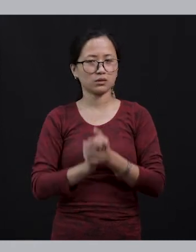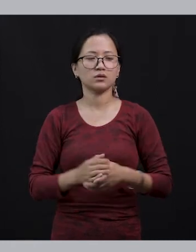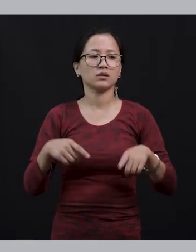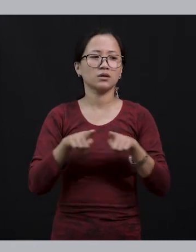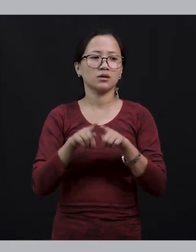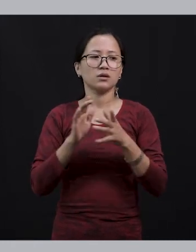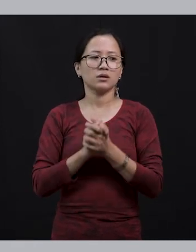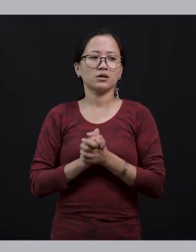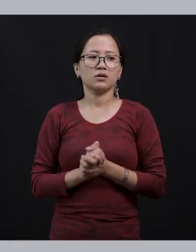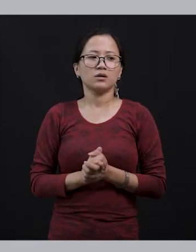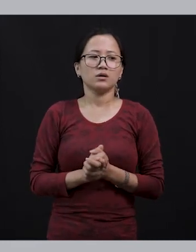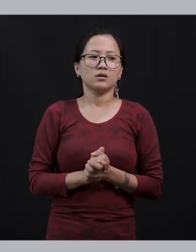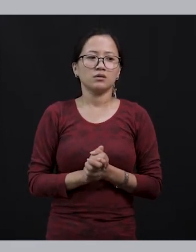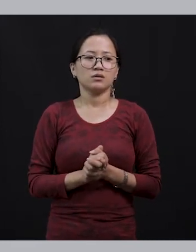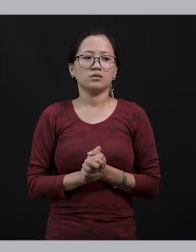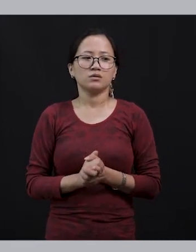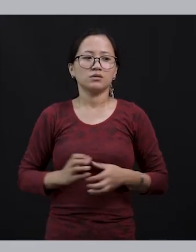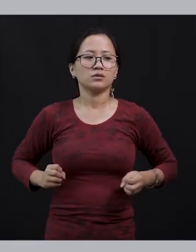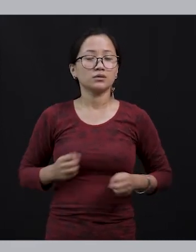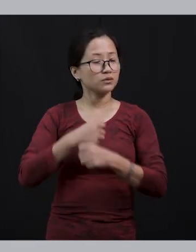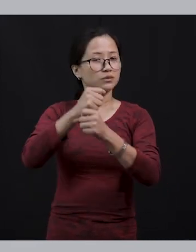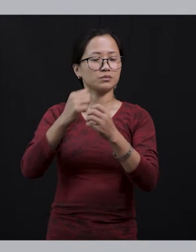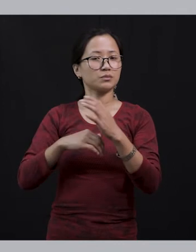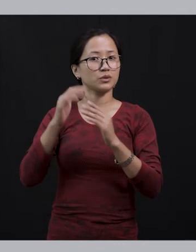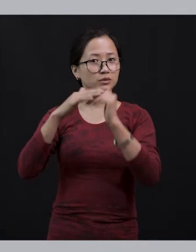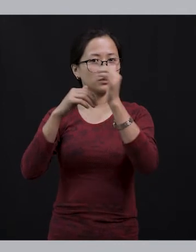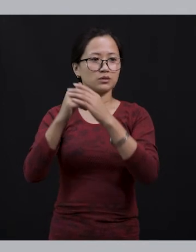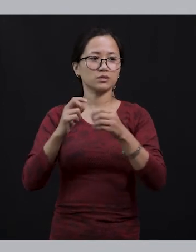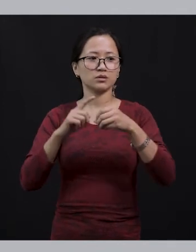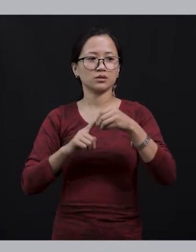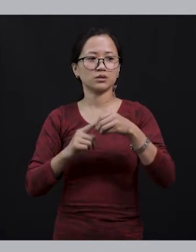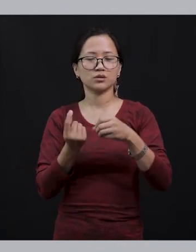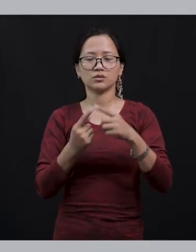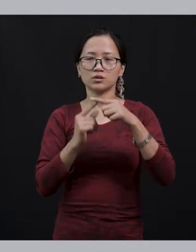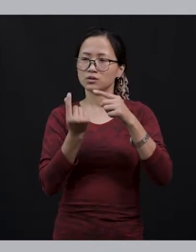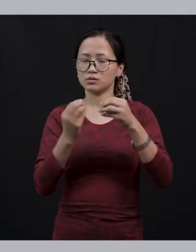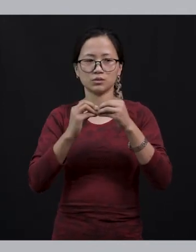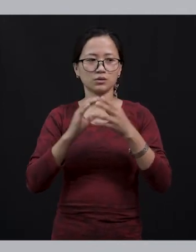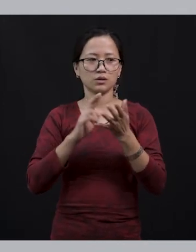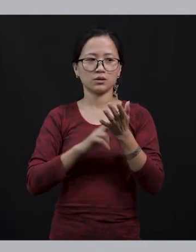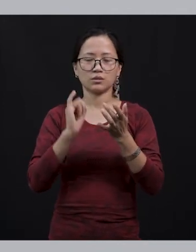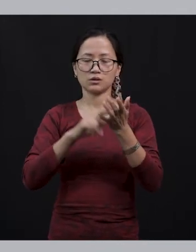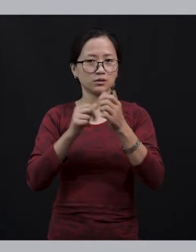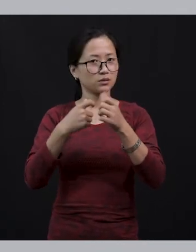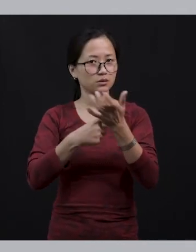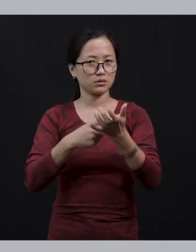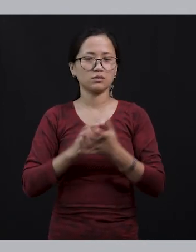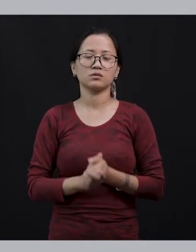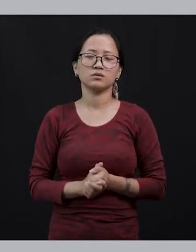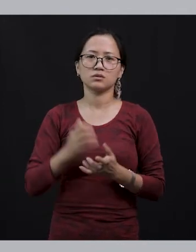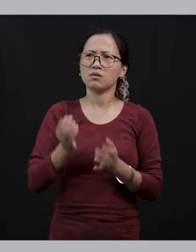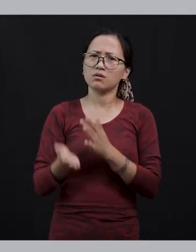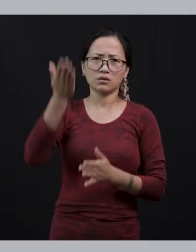Aibak had built Qutub Minar. He also added two more floors to that minar to make it to the height that it is